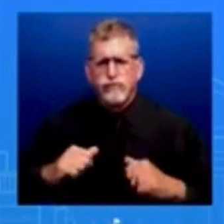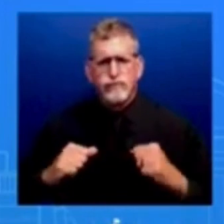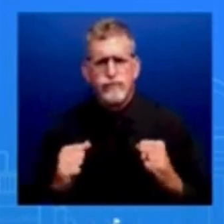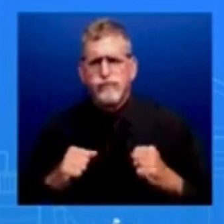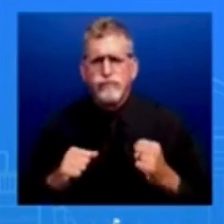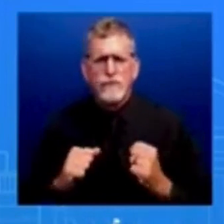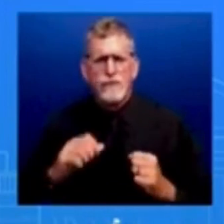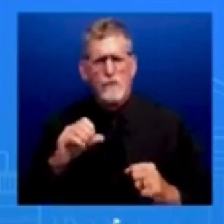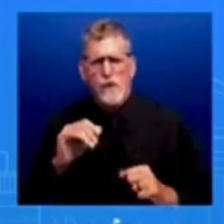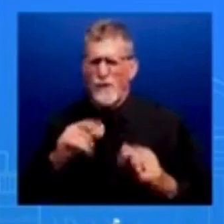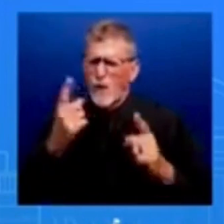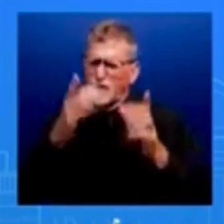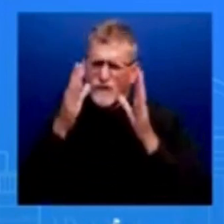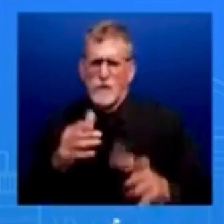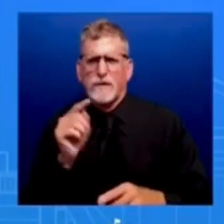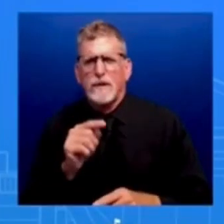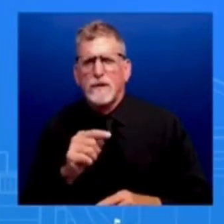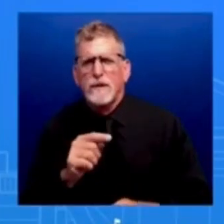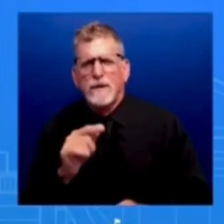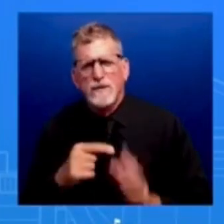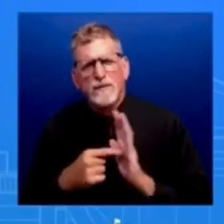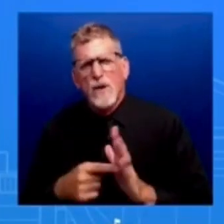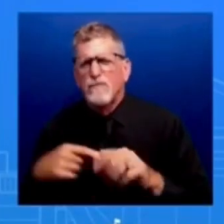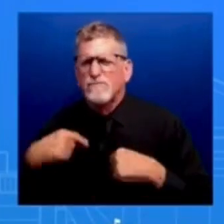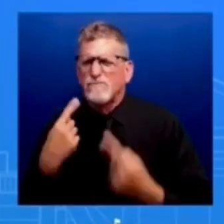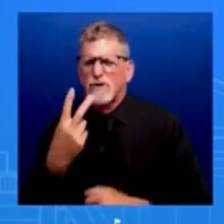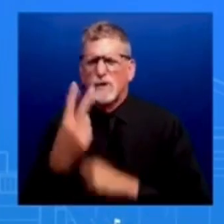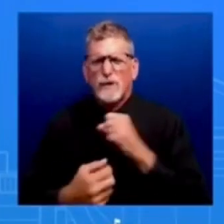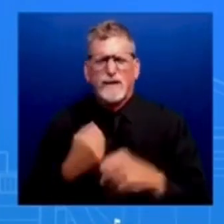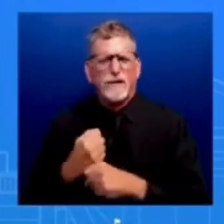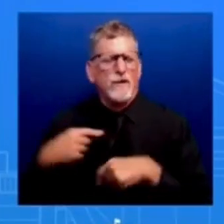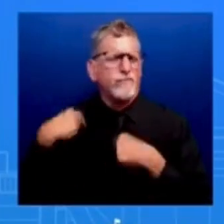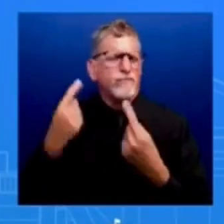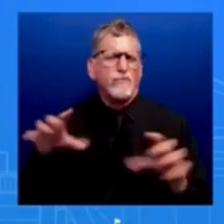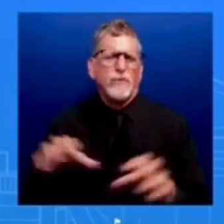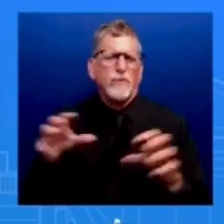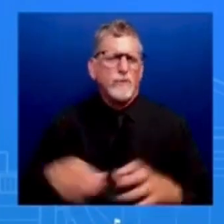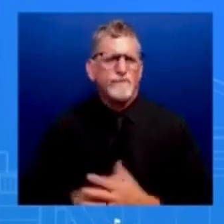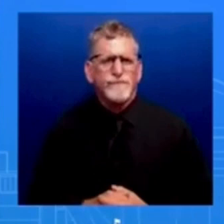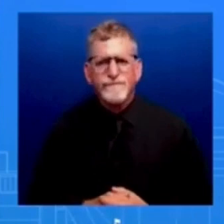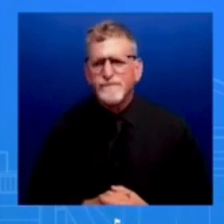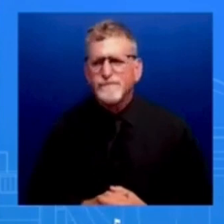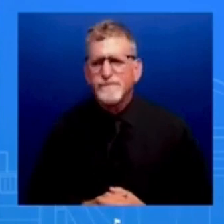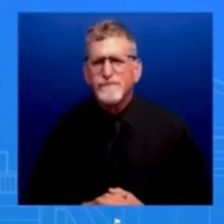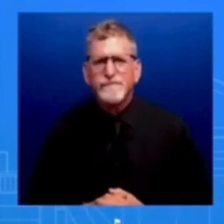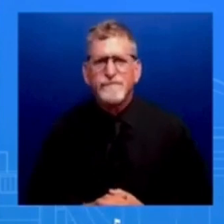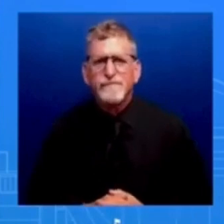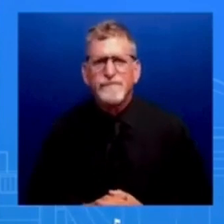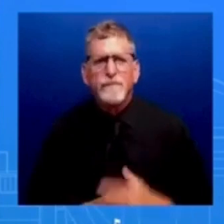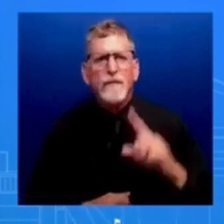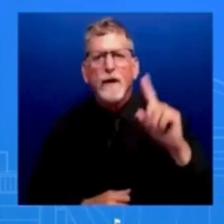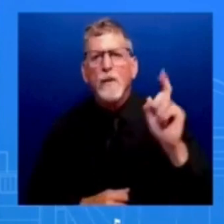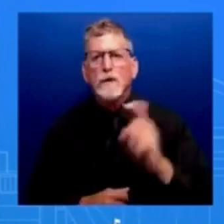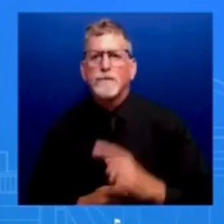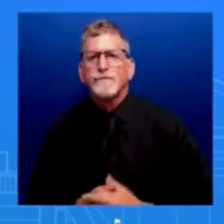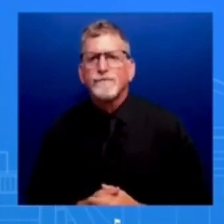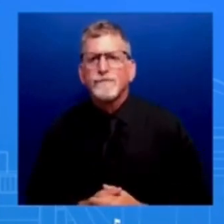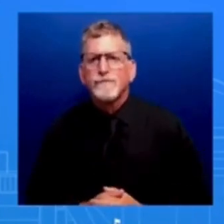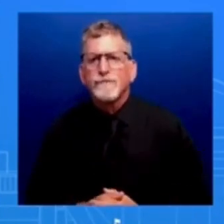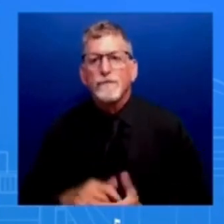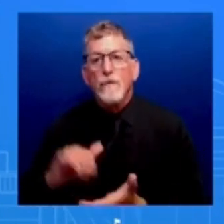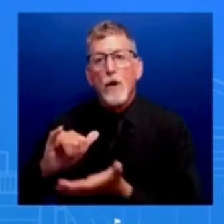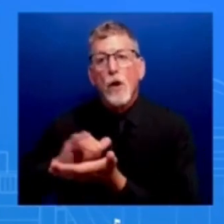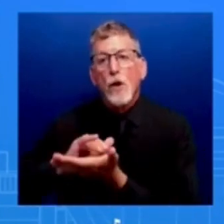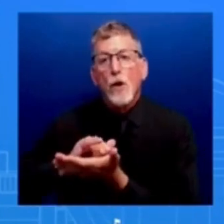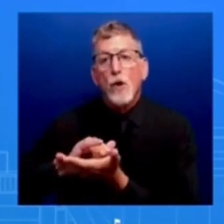like to continue to do that. Thanks. Karine, there's a report in the New York Times that the president's considering the possibility of a mutual